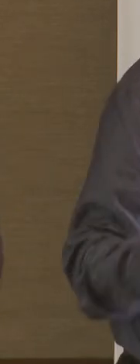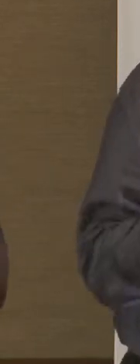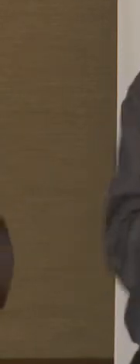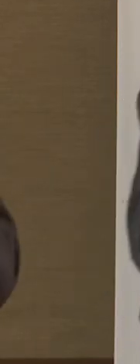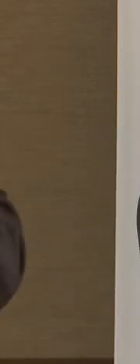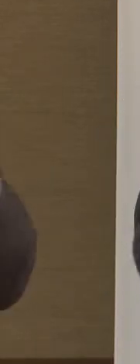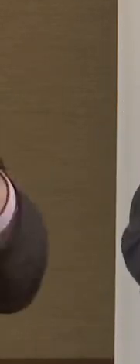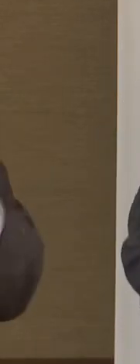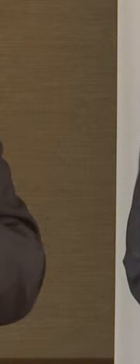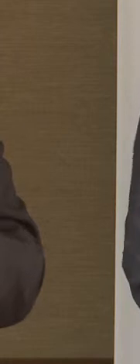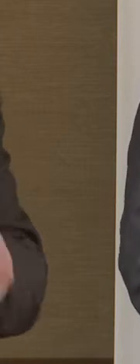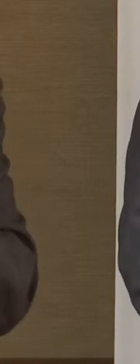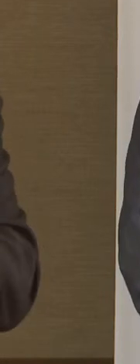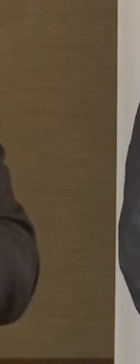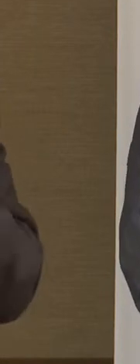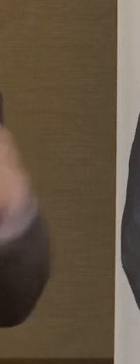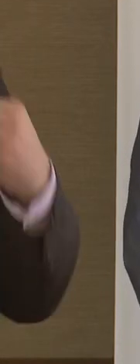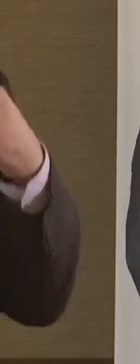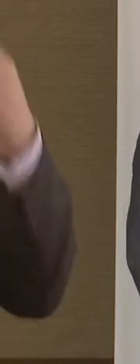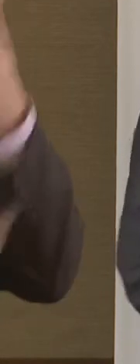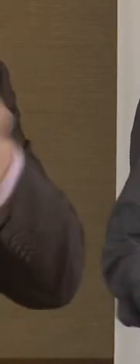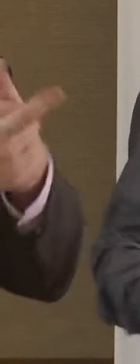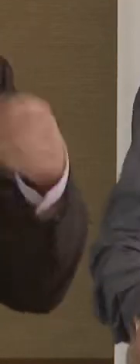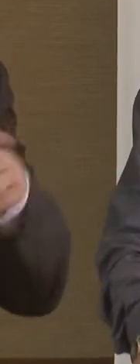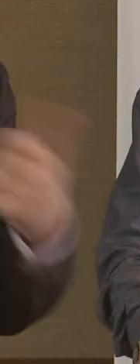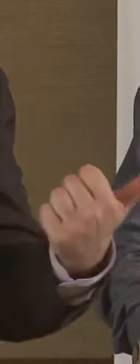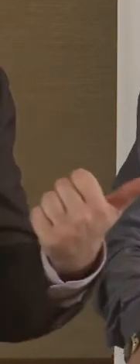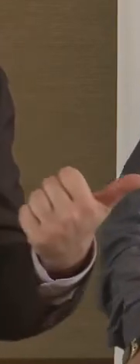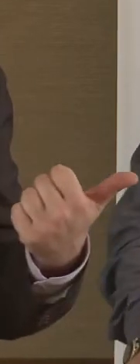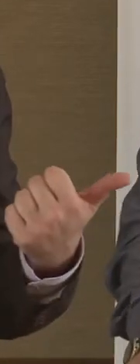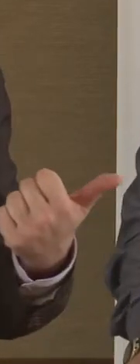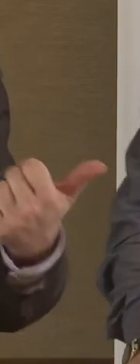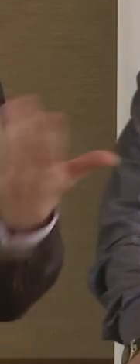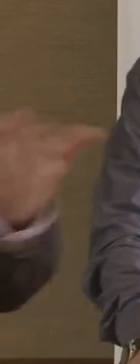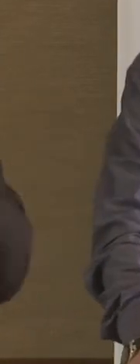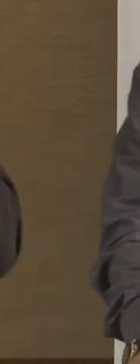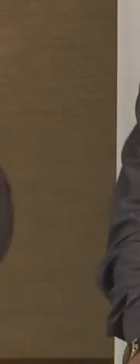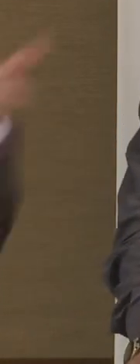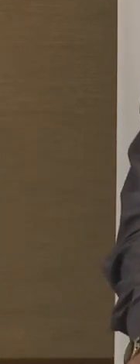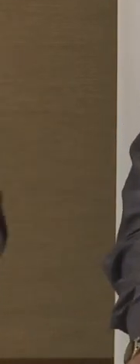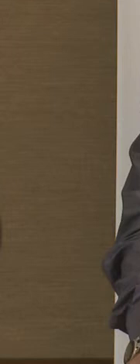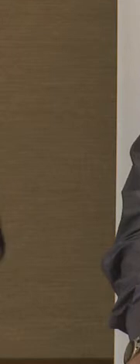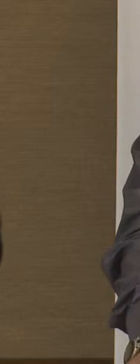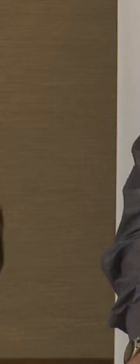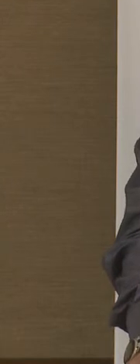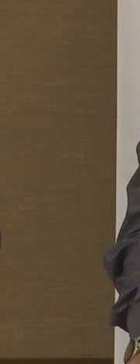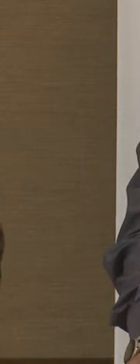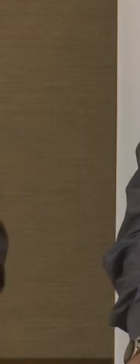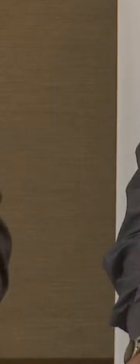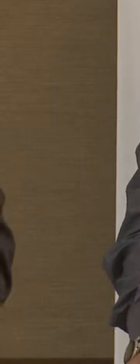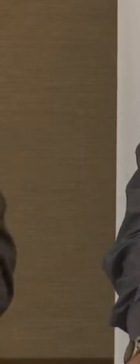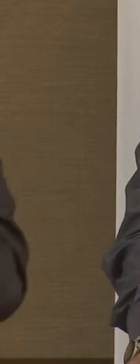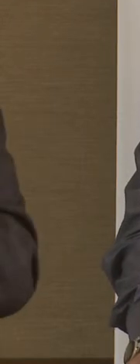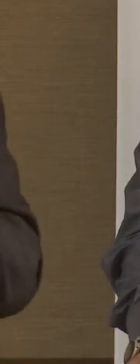providing opportunities. And that as public spending is cut back and stability is returned